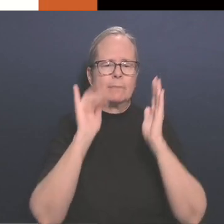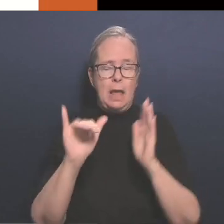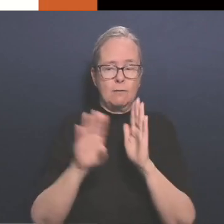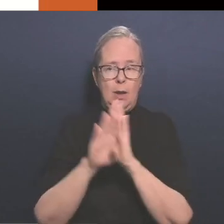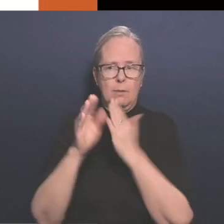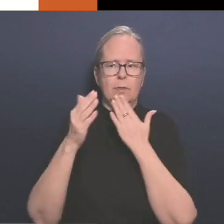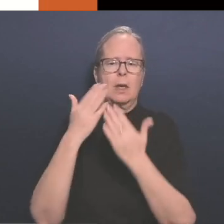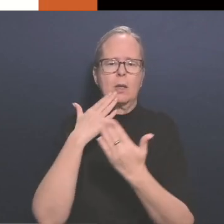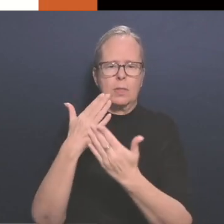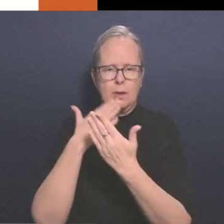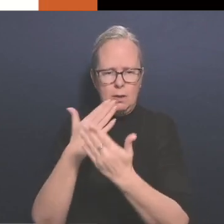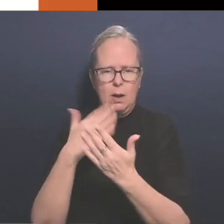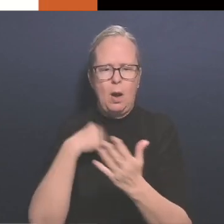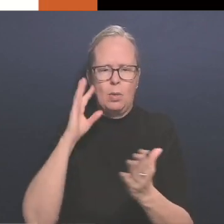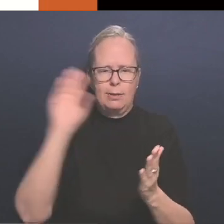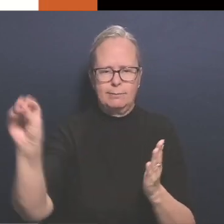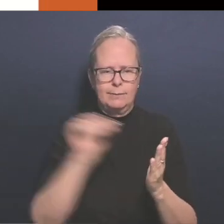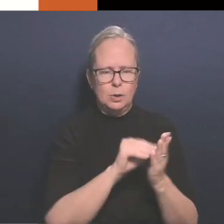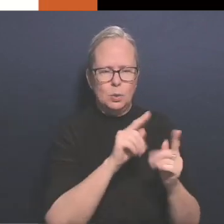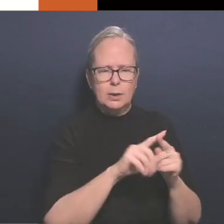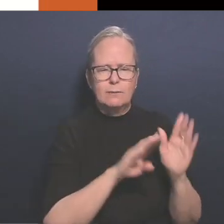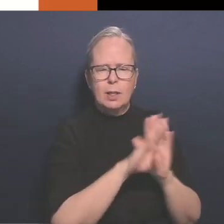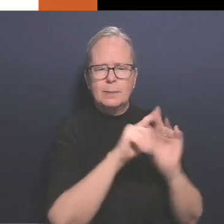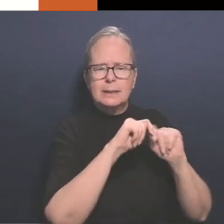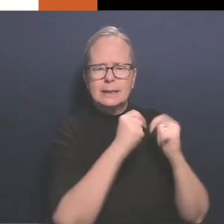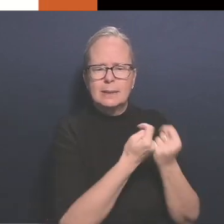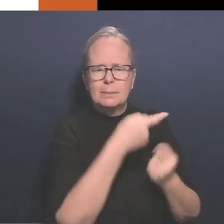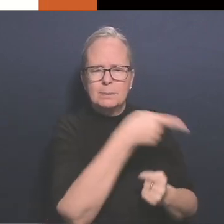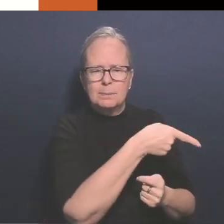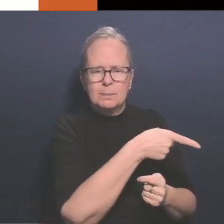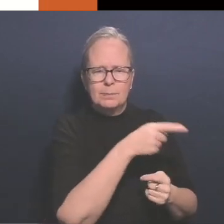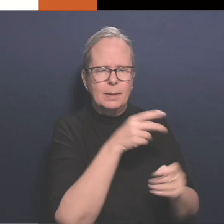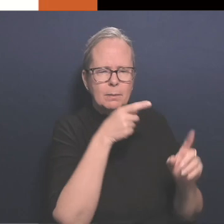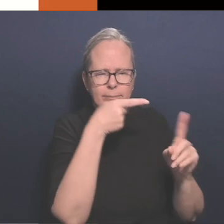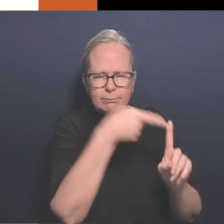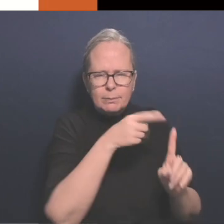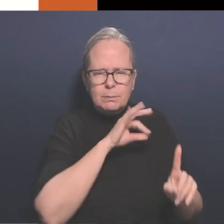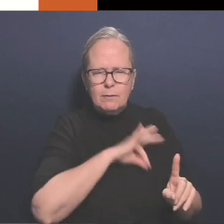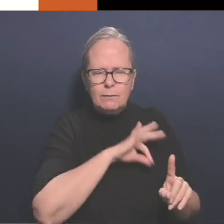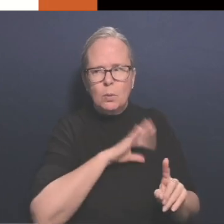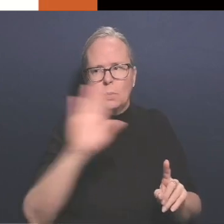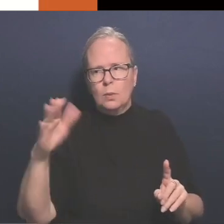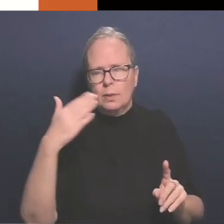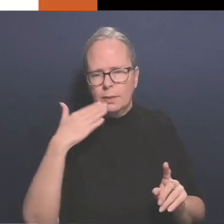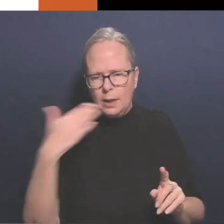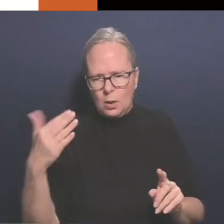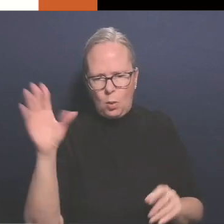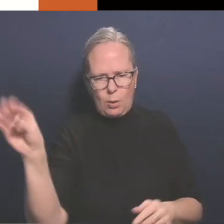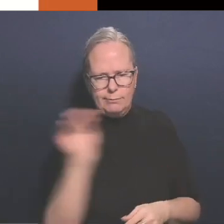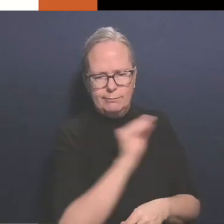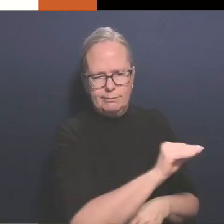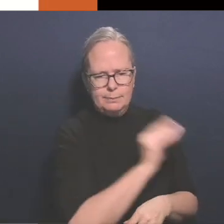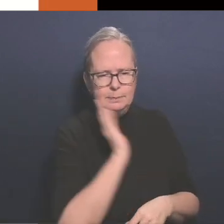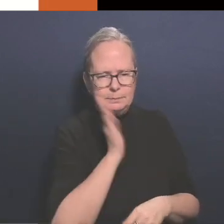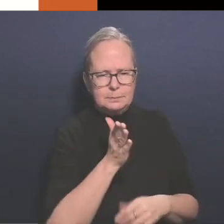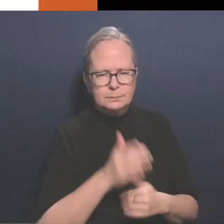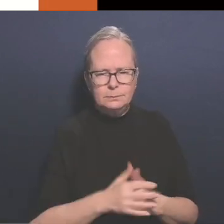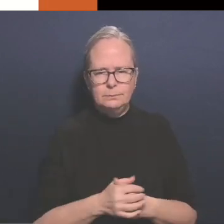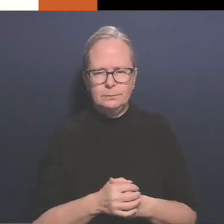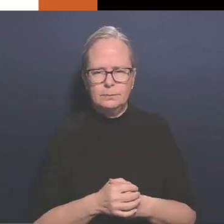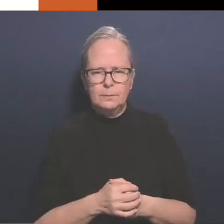benefits sometime in January, so as other province. So it depends on the province. But for us, we try to do